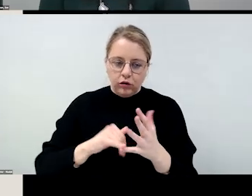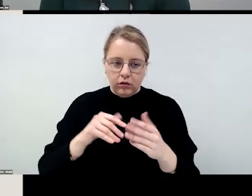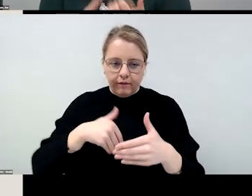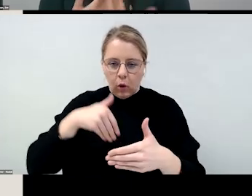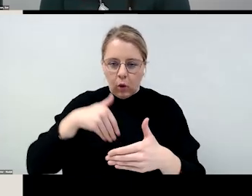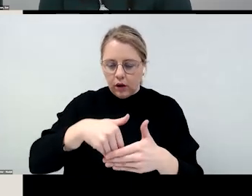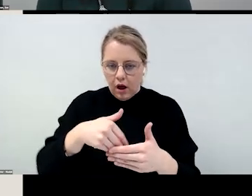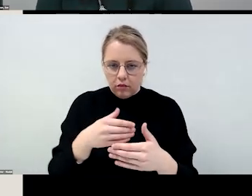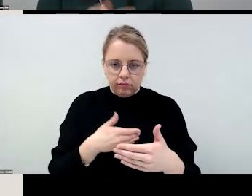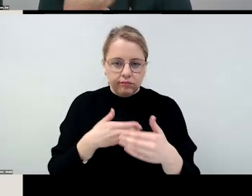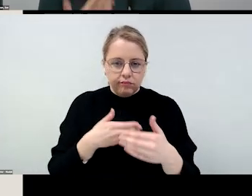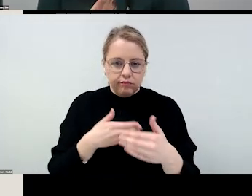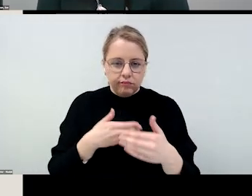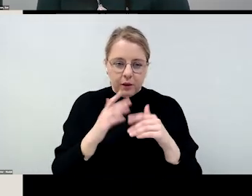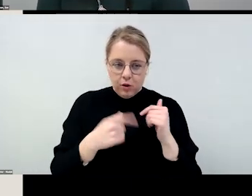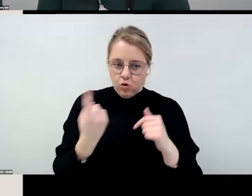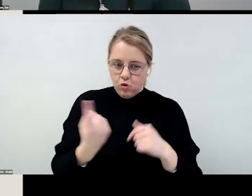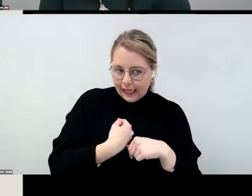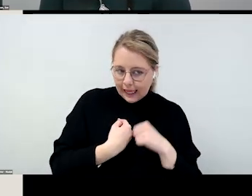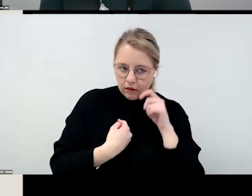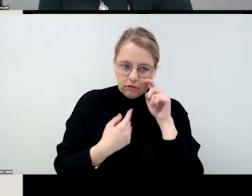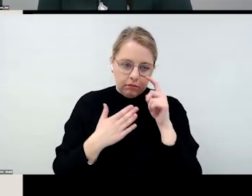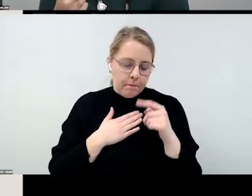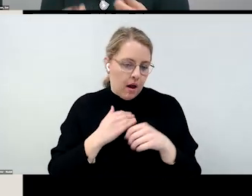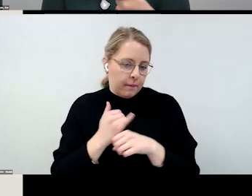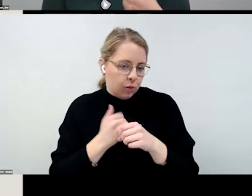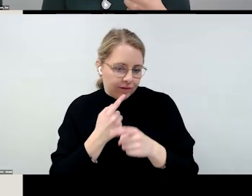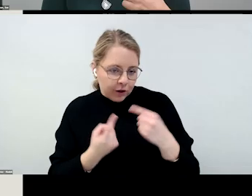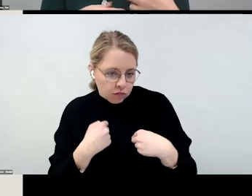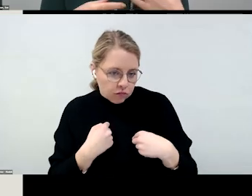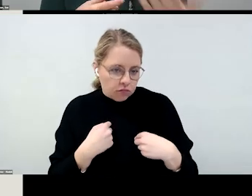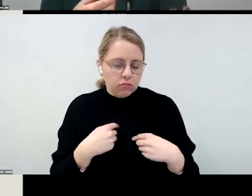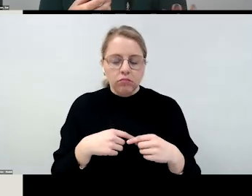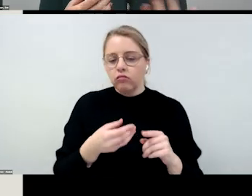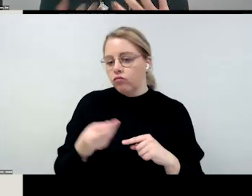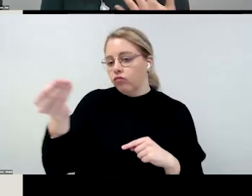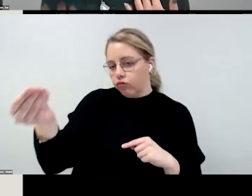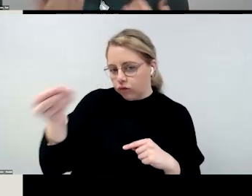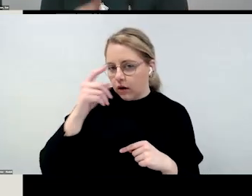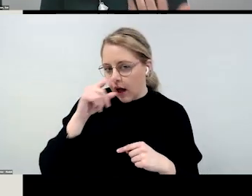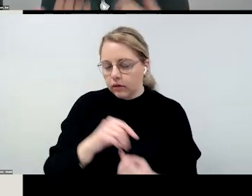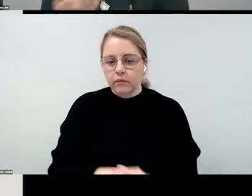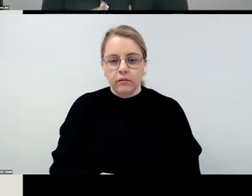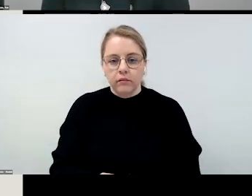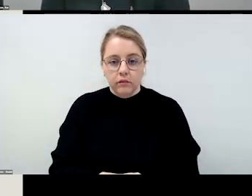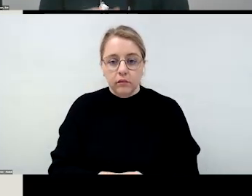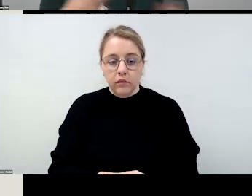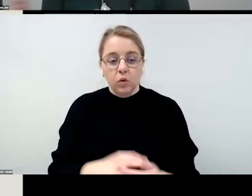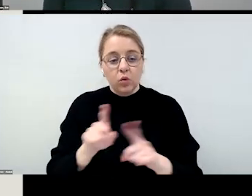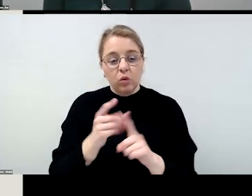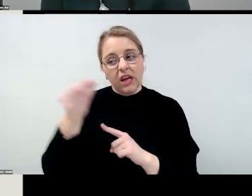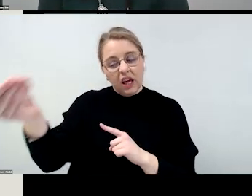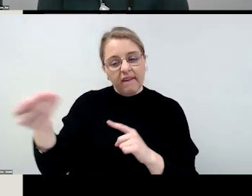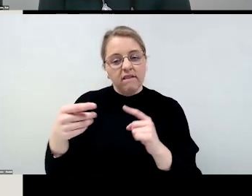gives information about the person, including their medical information, but it also gives a healthcare professional tools and knowledge